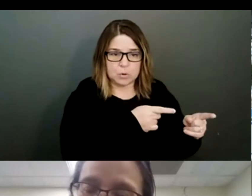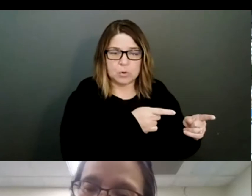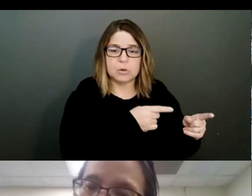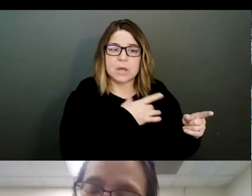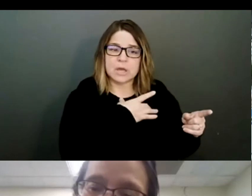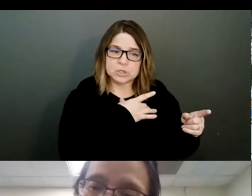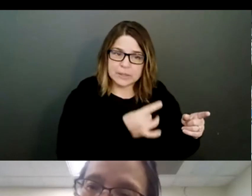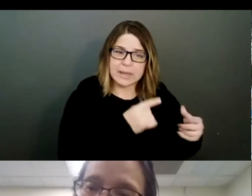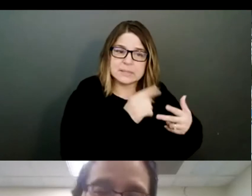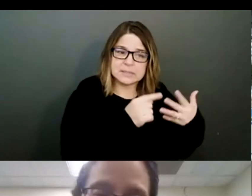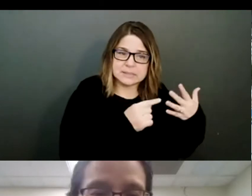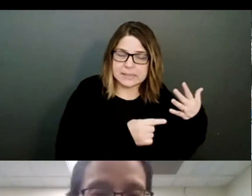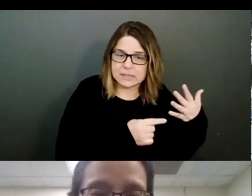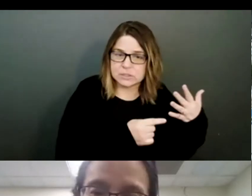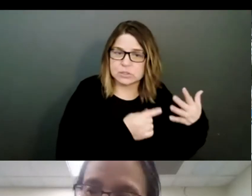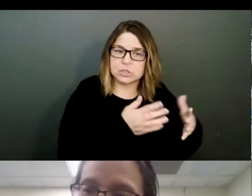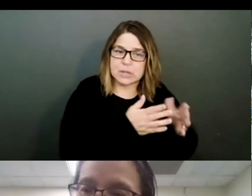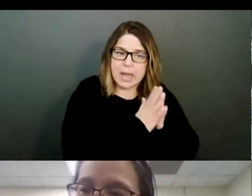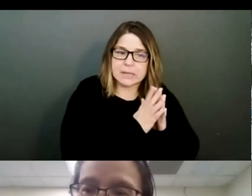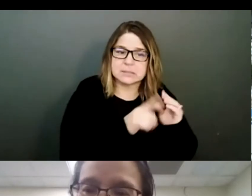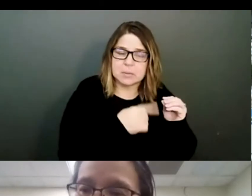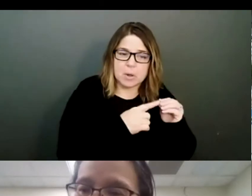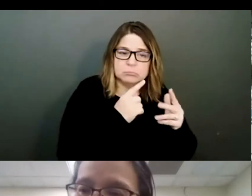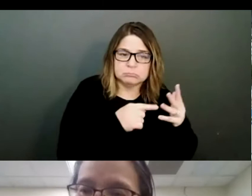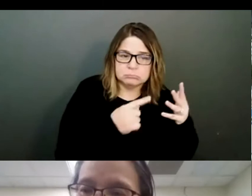or she, asks about these